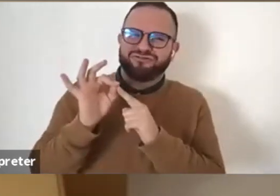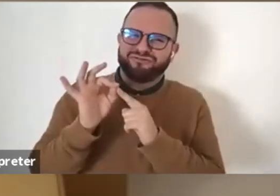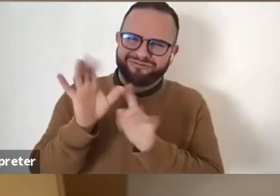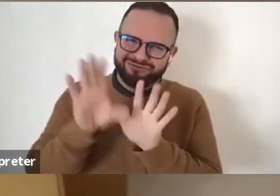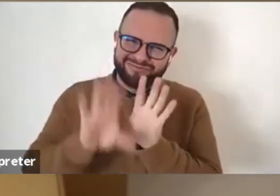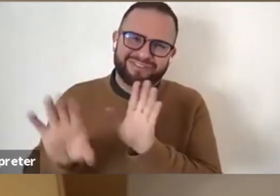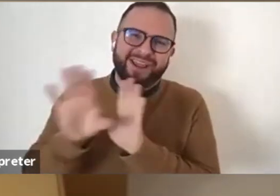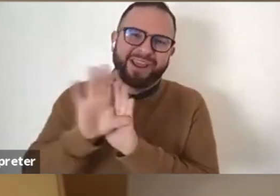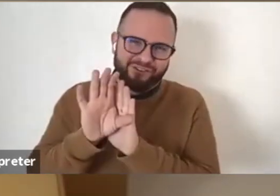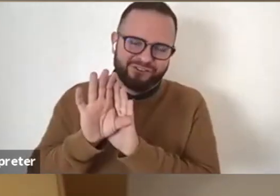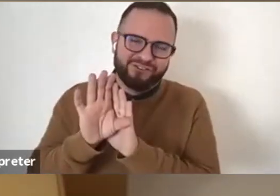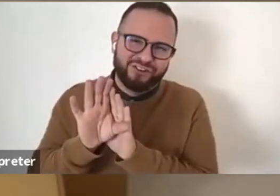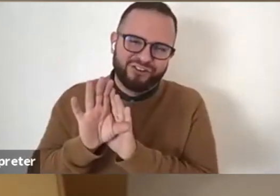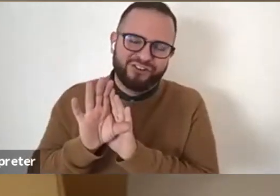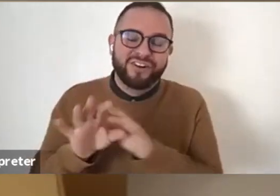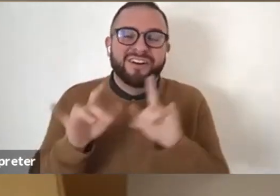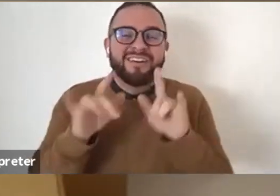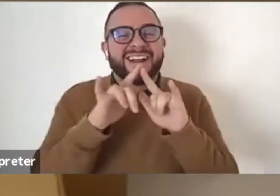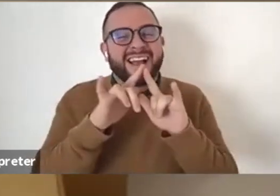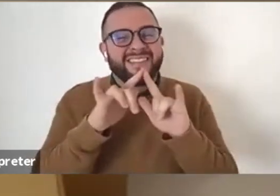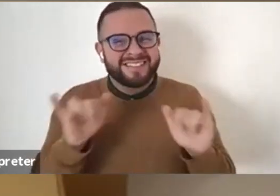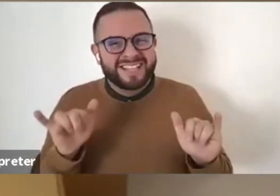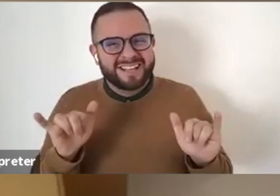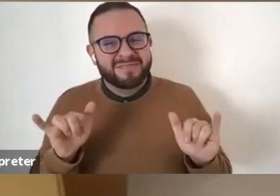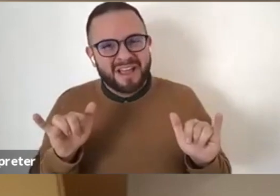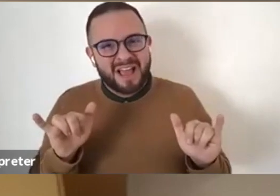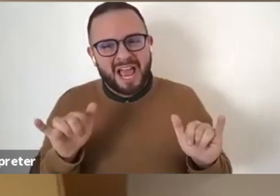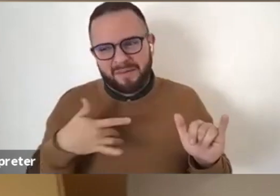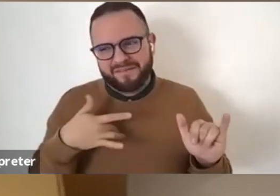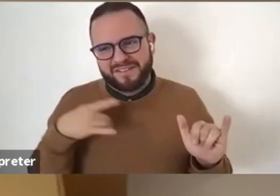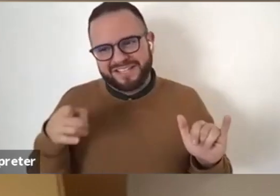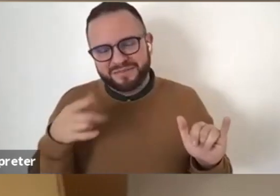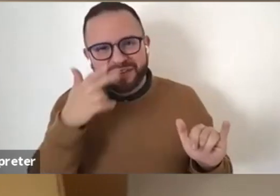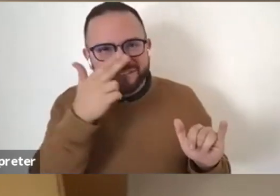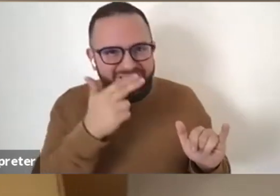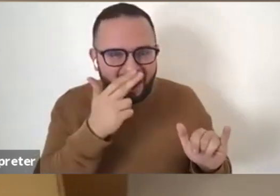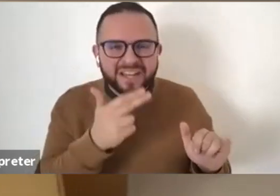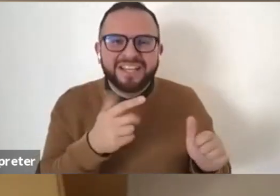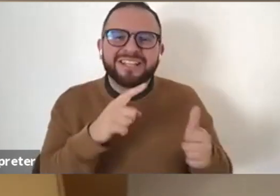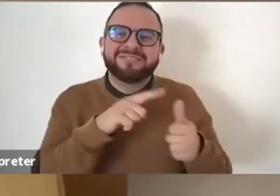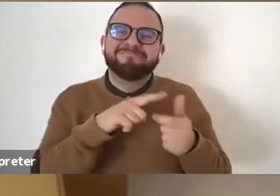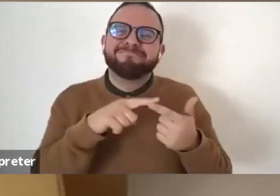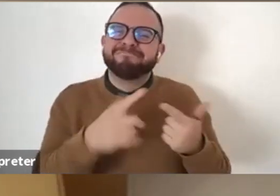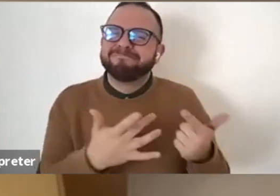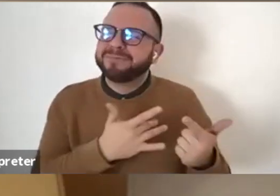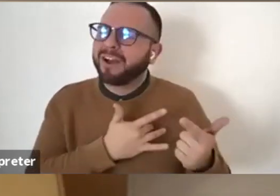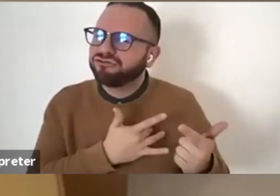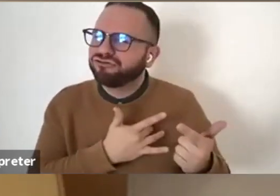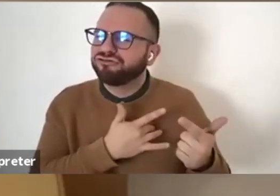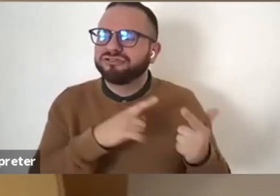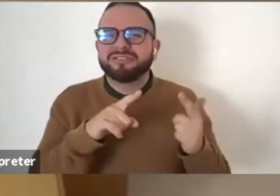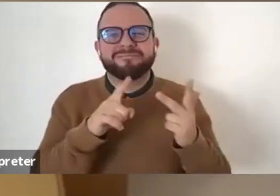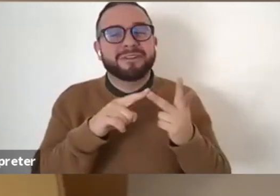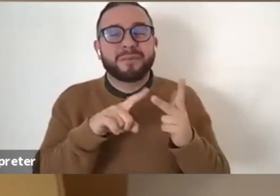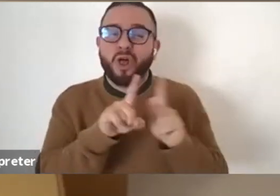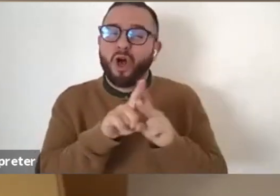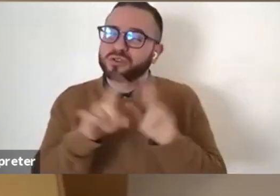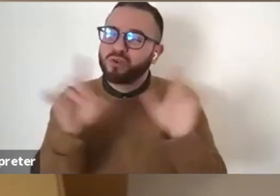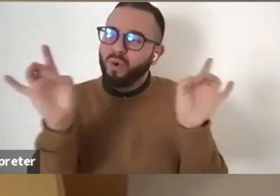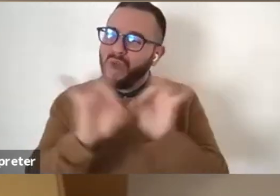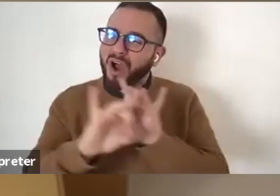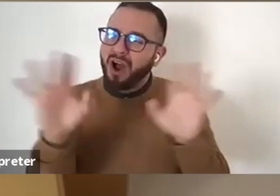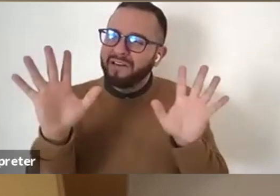in the same time funny, touching, but awful as well.